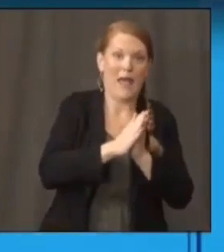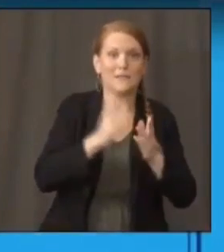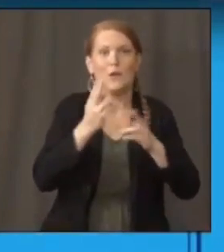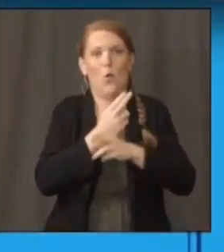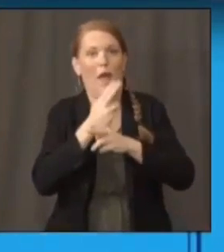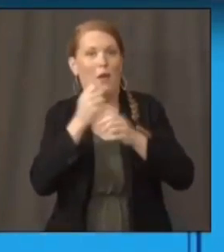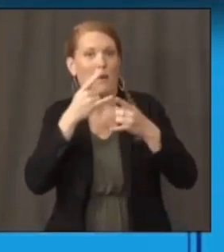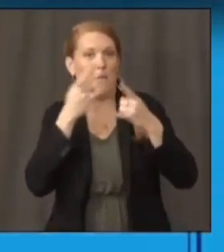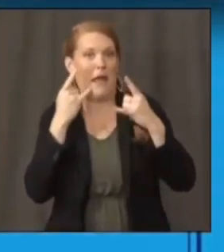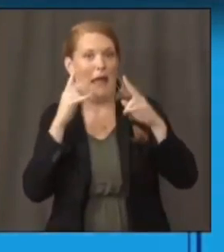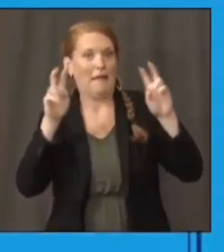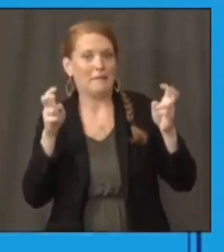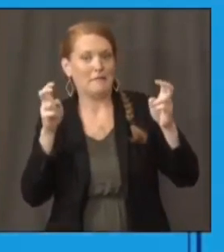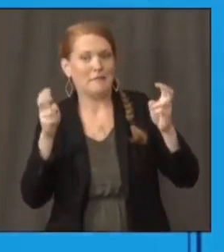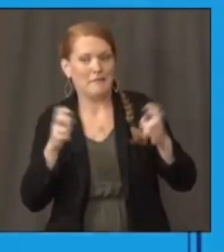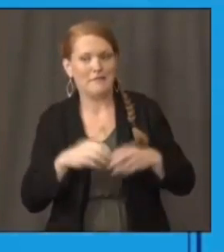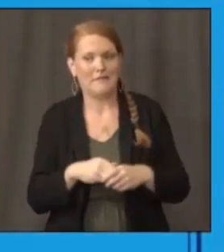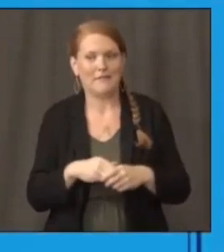Go.